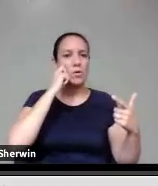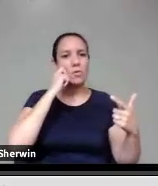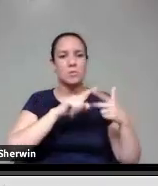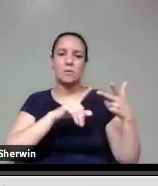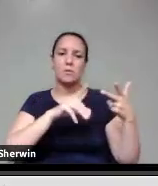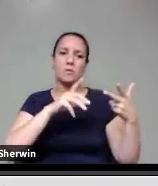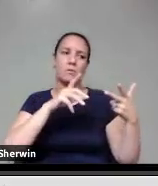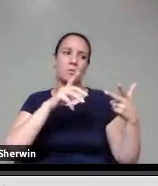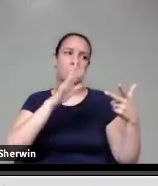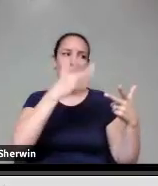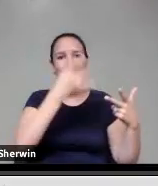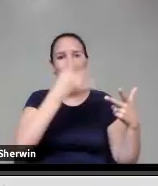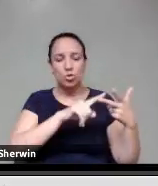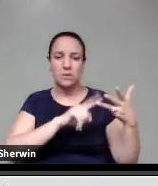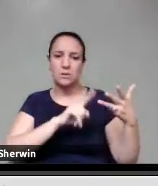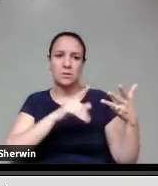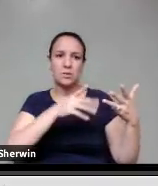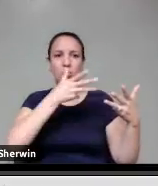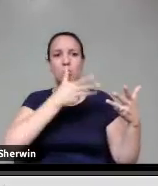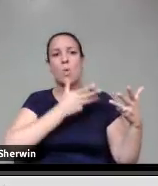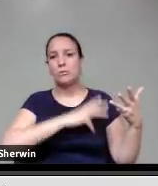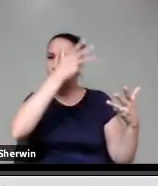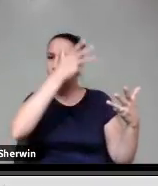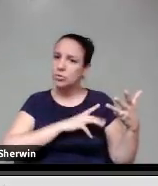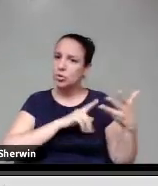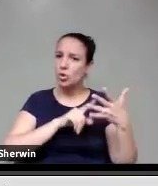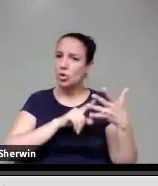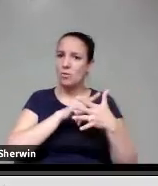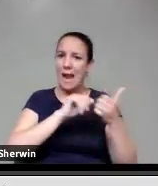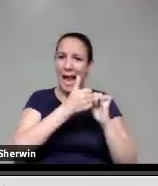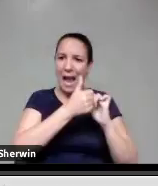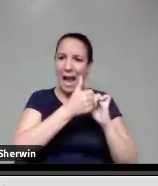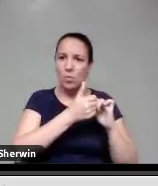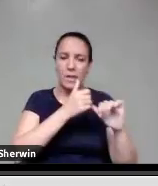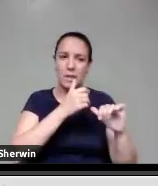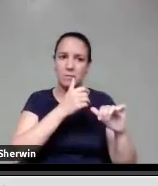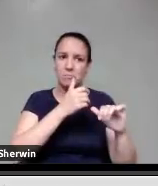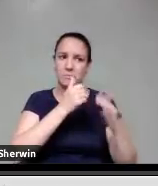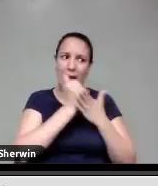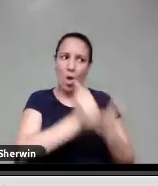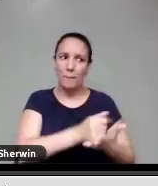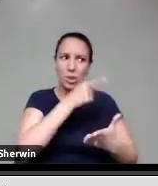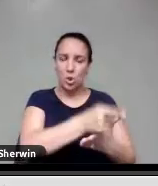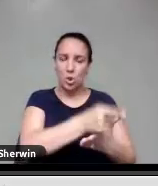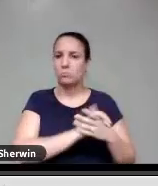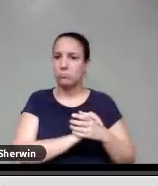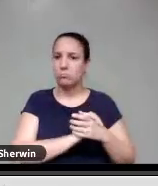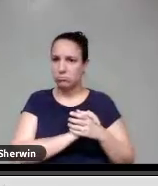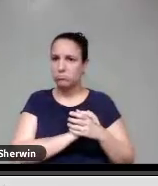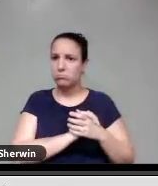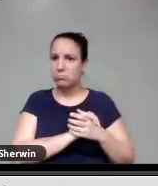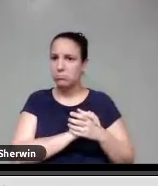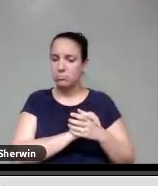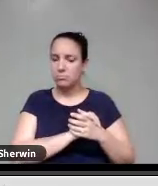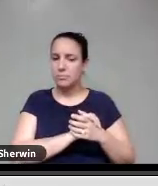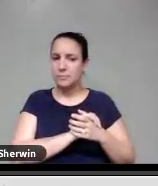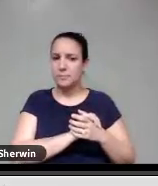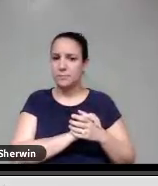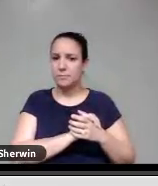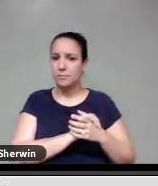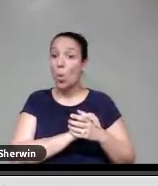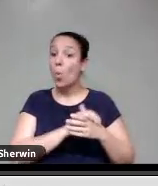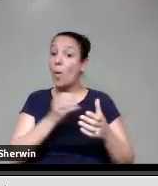different diversity too, isn't it? What people are interested in. Are you interested in Star Trek or butterflies? Kind of a thing. So what are we doing well for that? What could